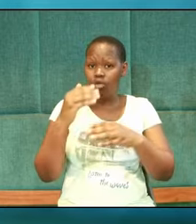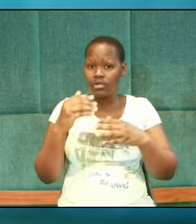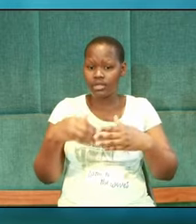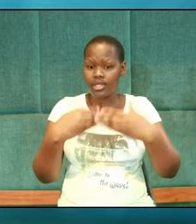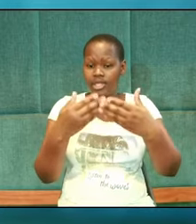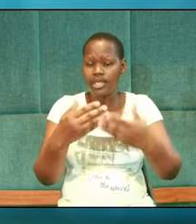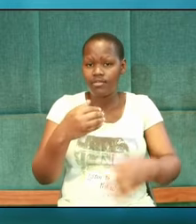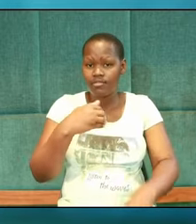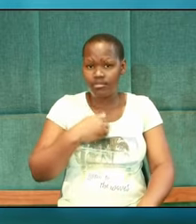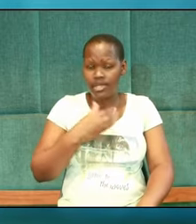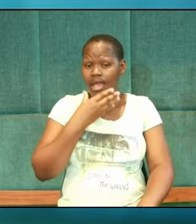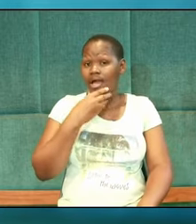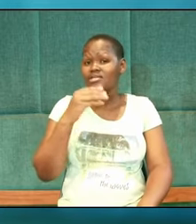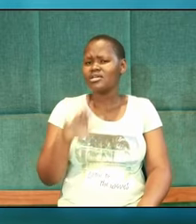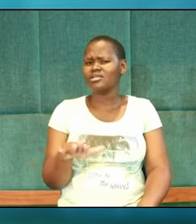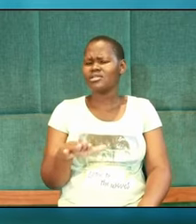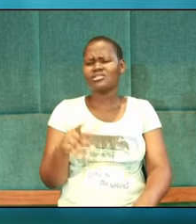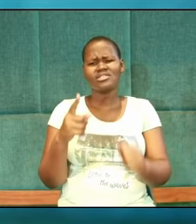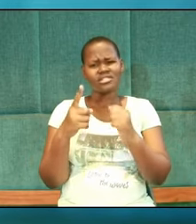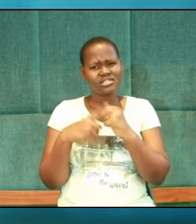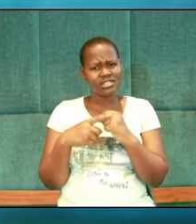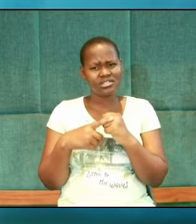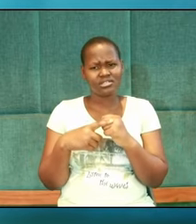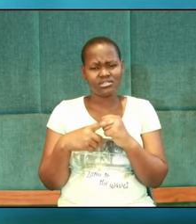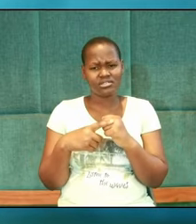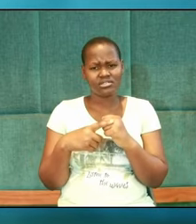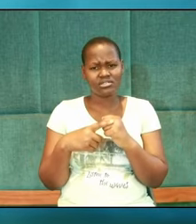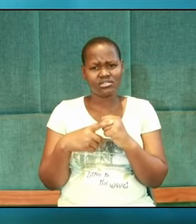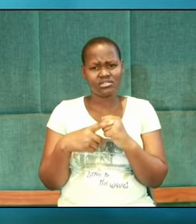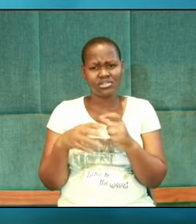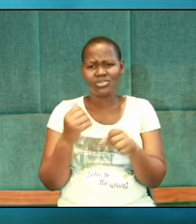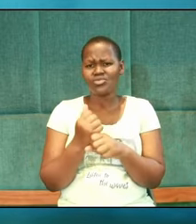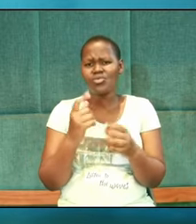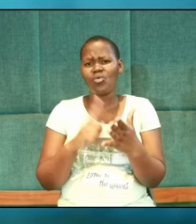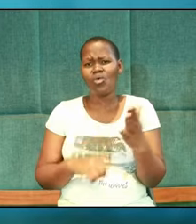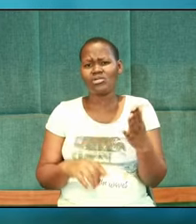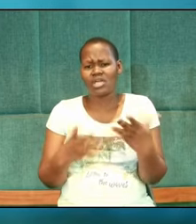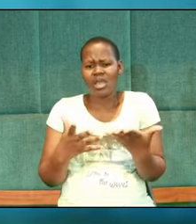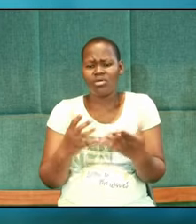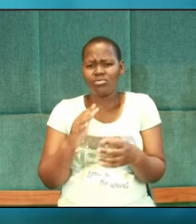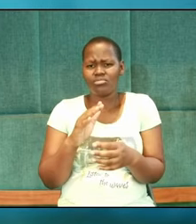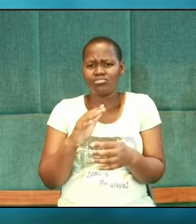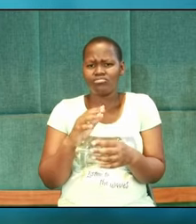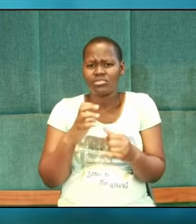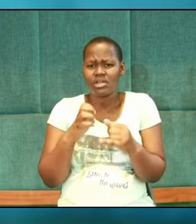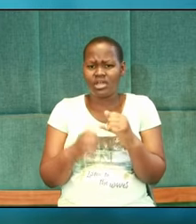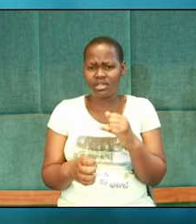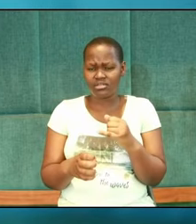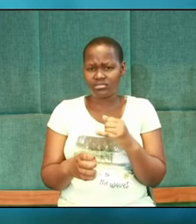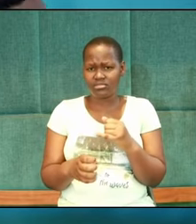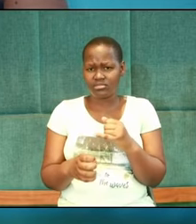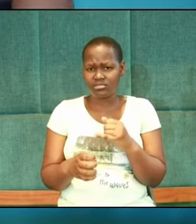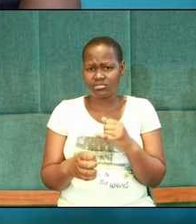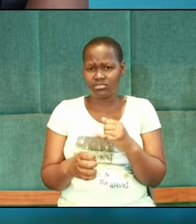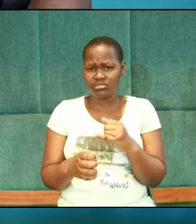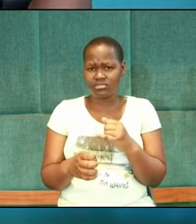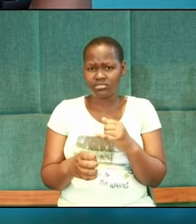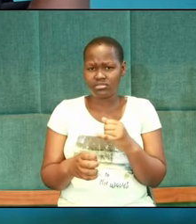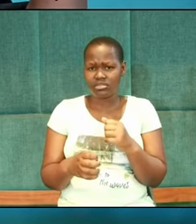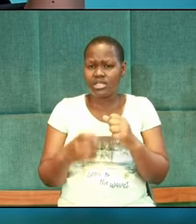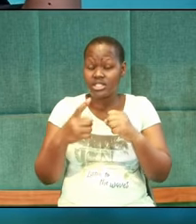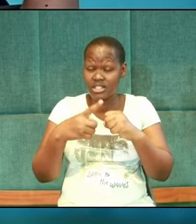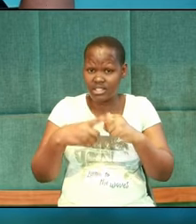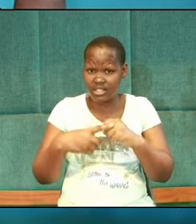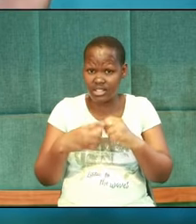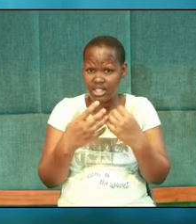6, what job are you doing? How much does he earn? $180.